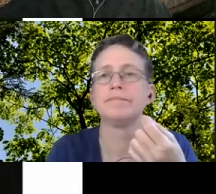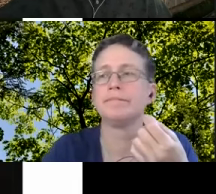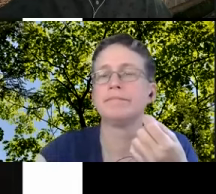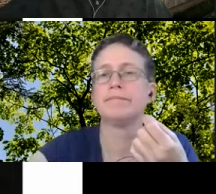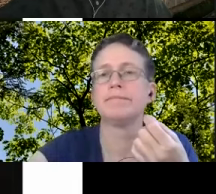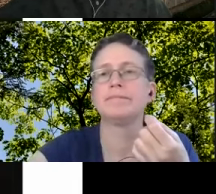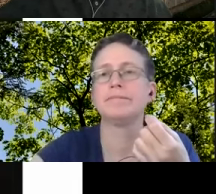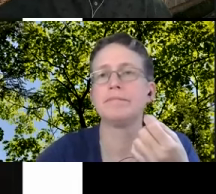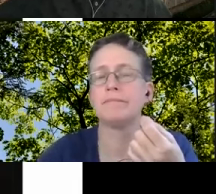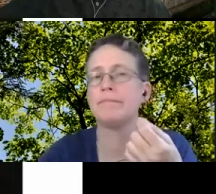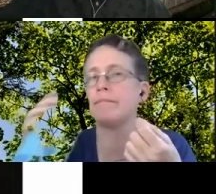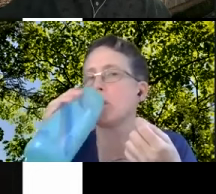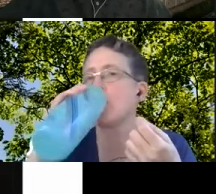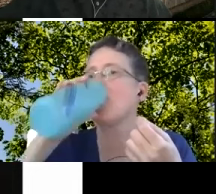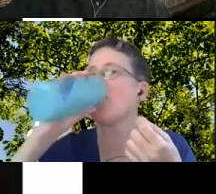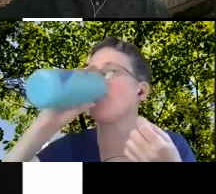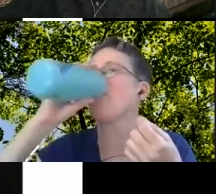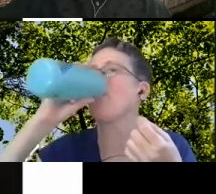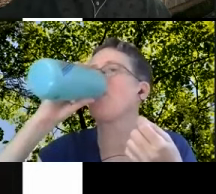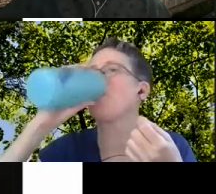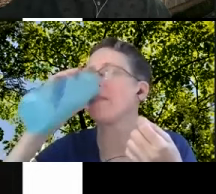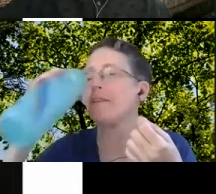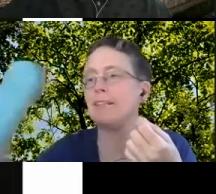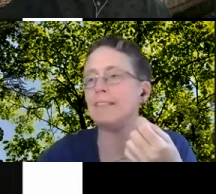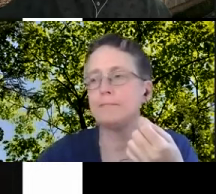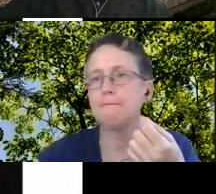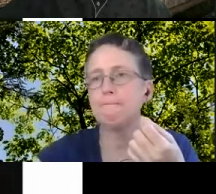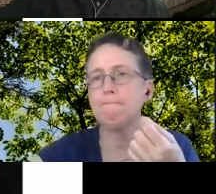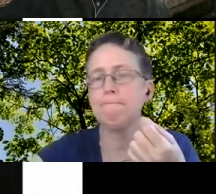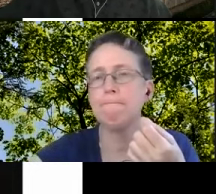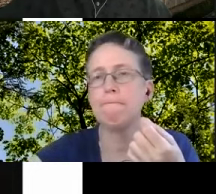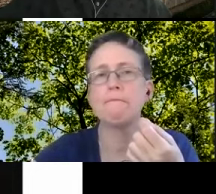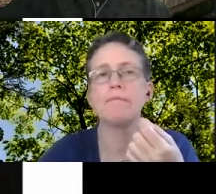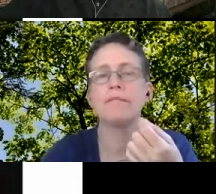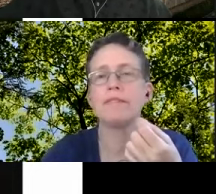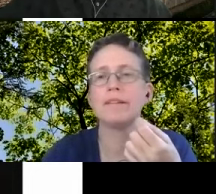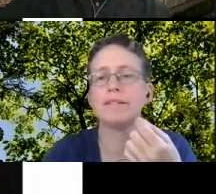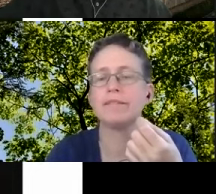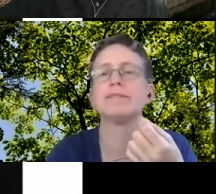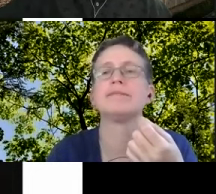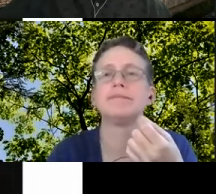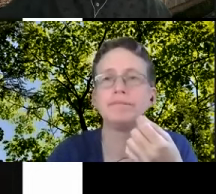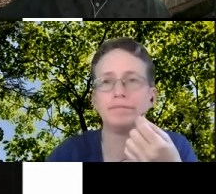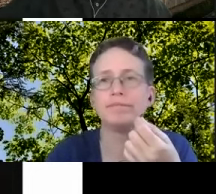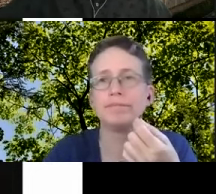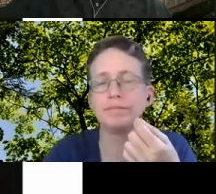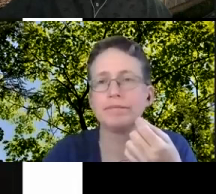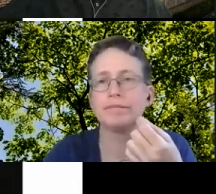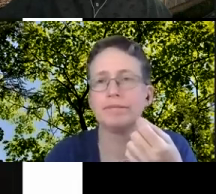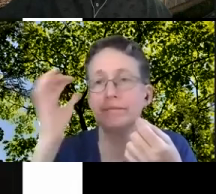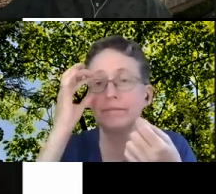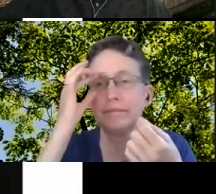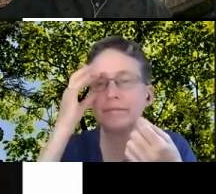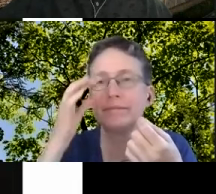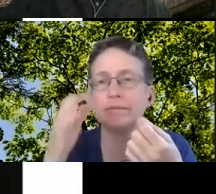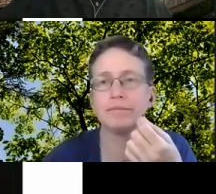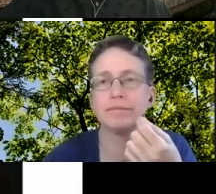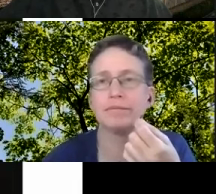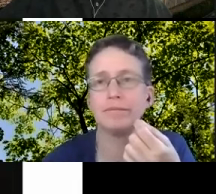And another question has to do with, I guess, behavior and noise. So some medians and highway edges are really